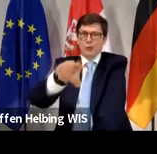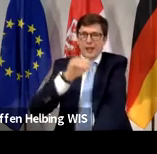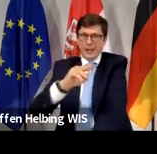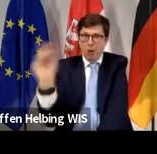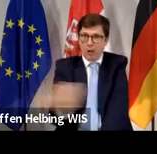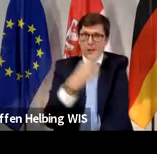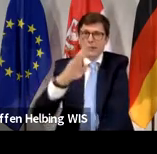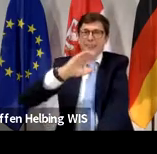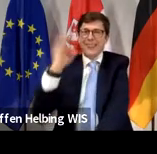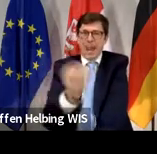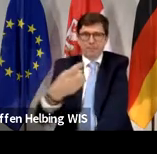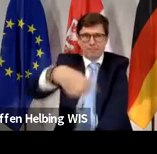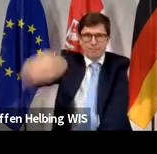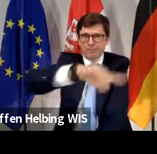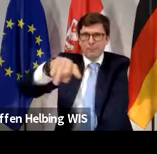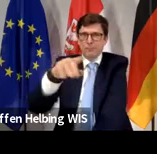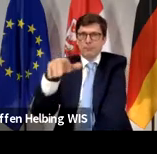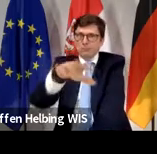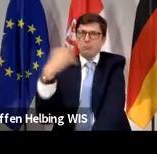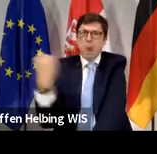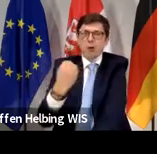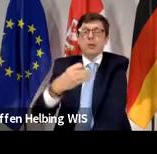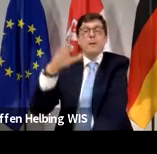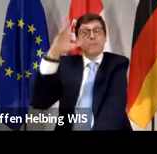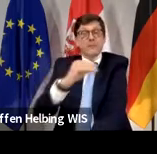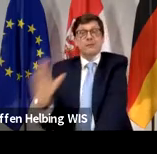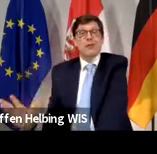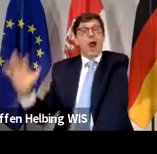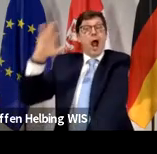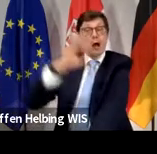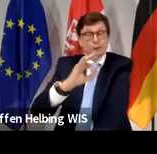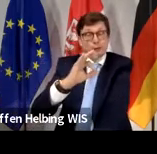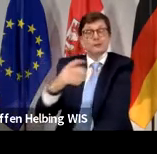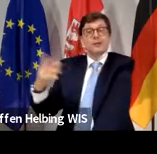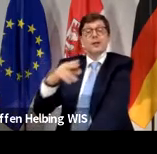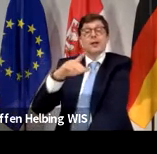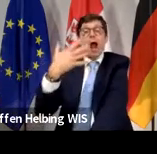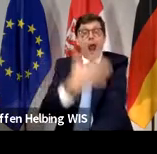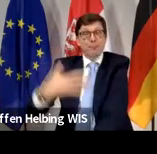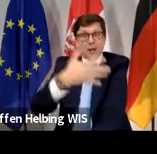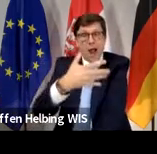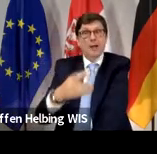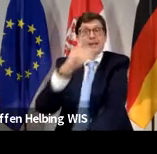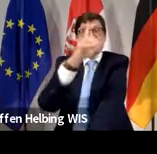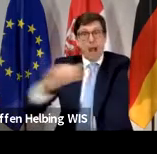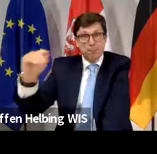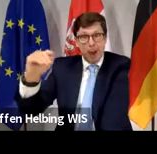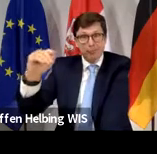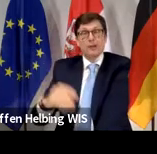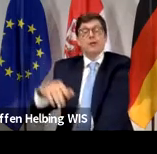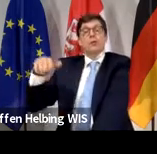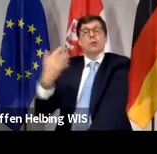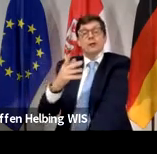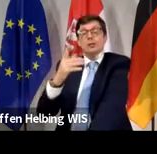we created the company World in Sign, and we are the company is leading by deaf